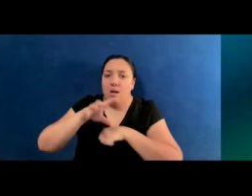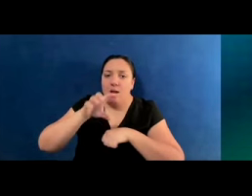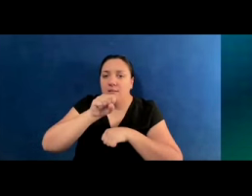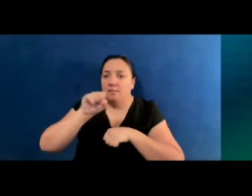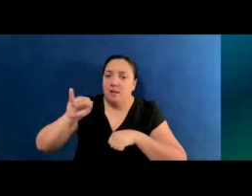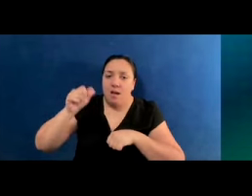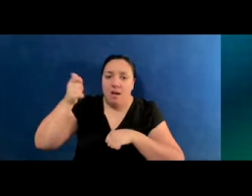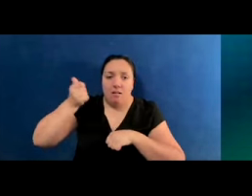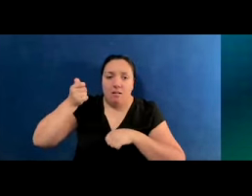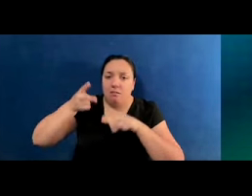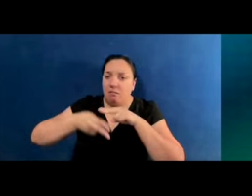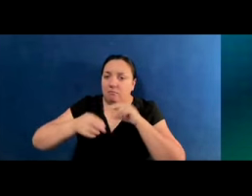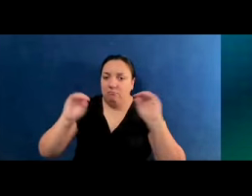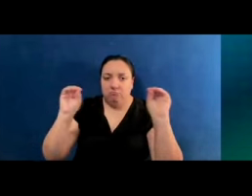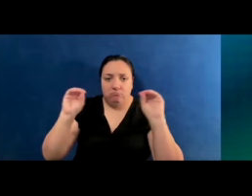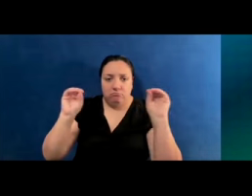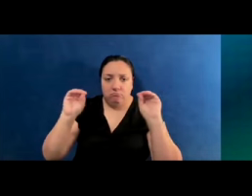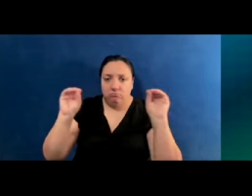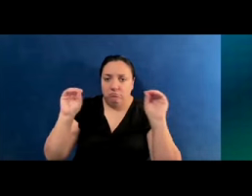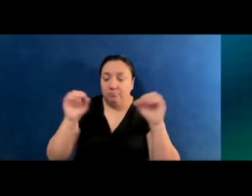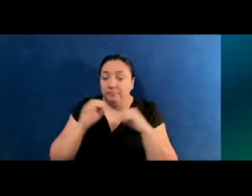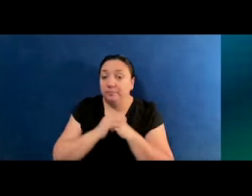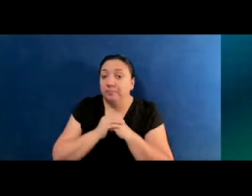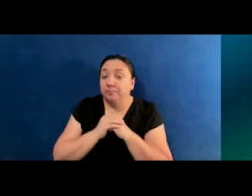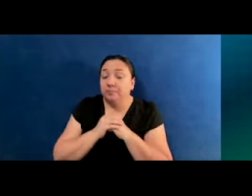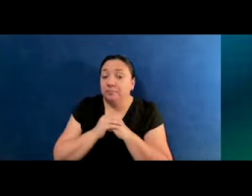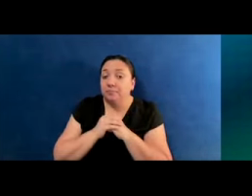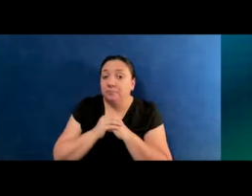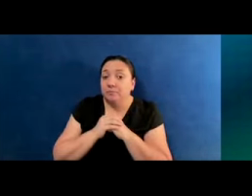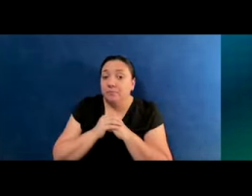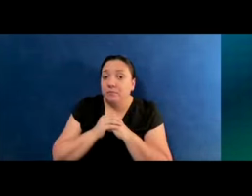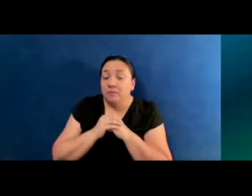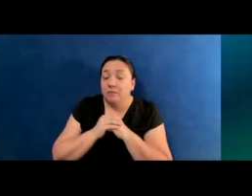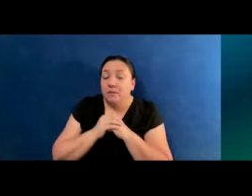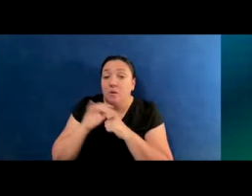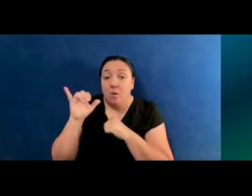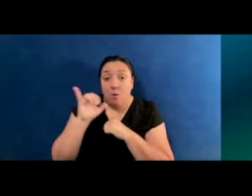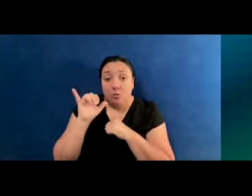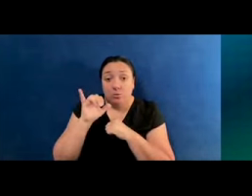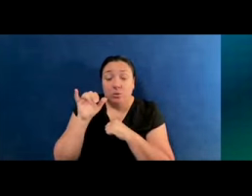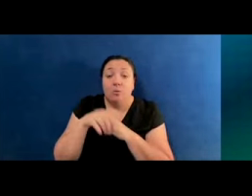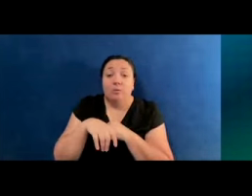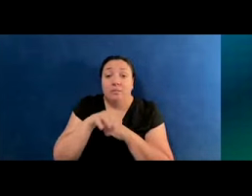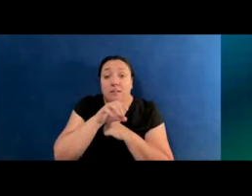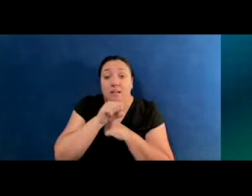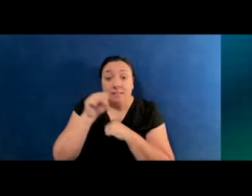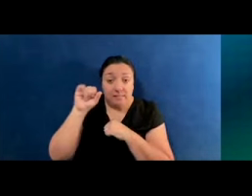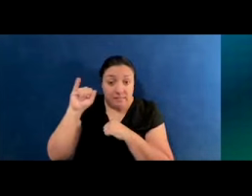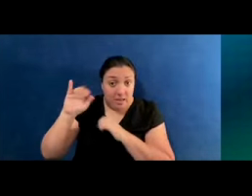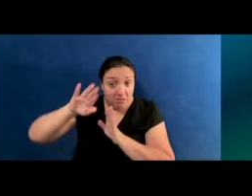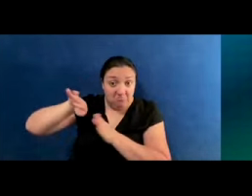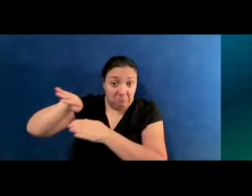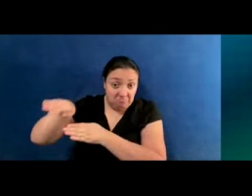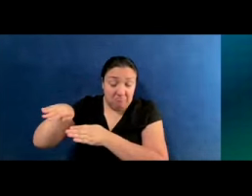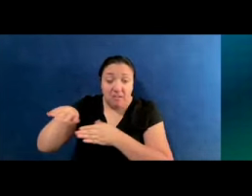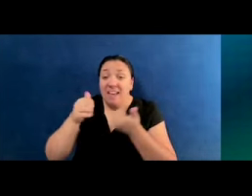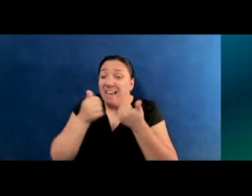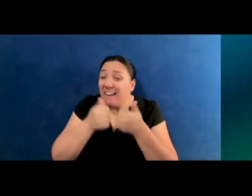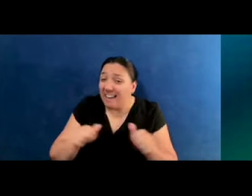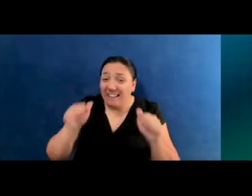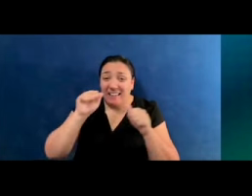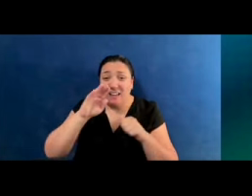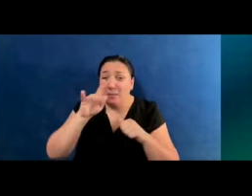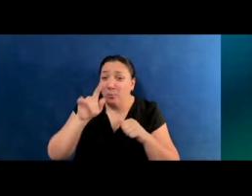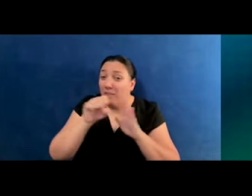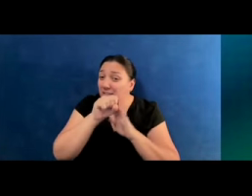Then, outside of SSI, any amount of ABLE savings up to the state plan's limits, and right now the state